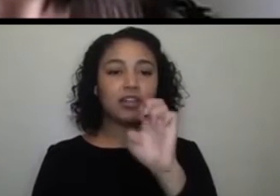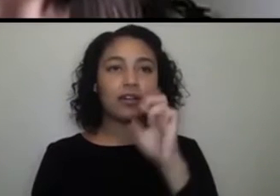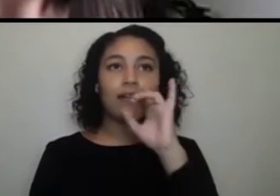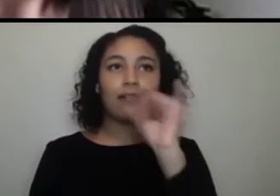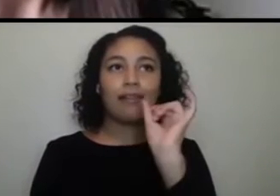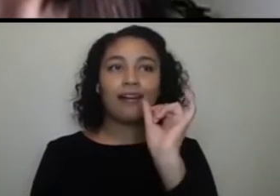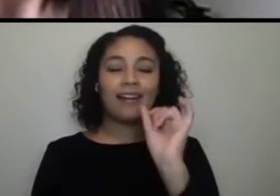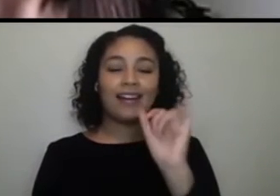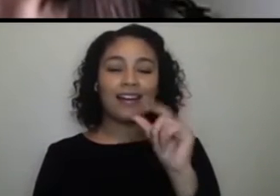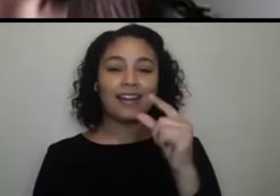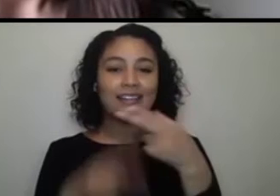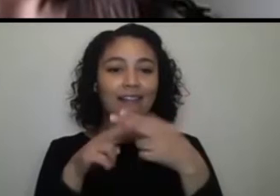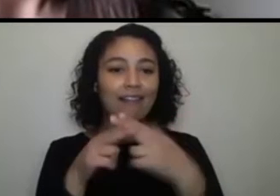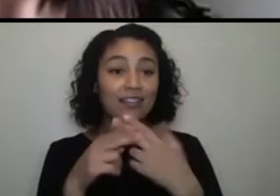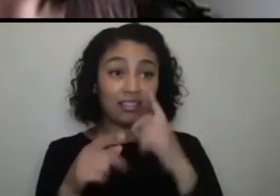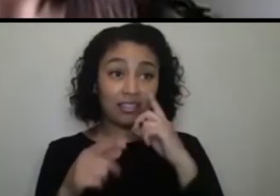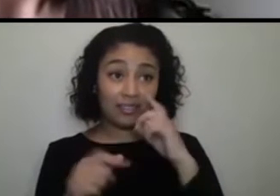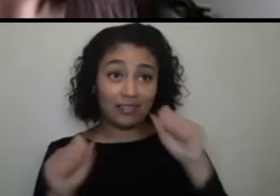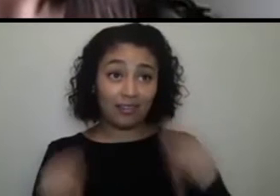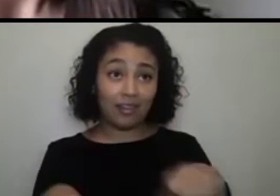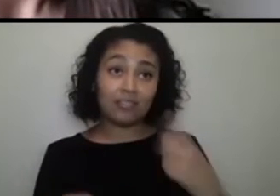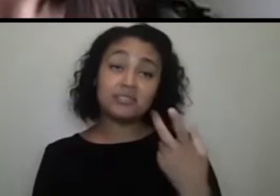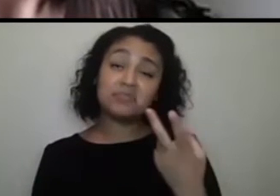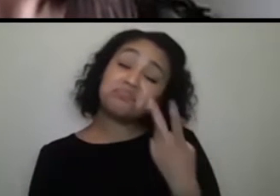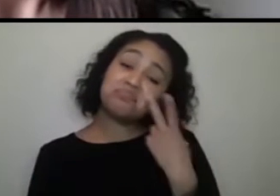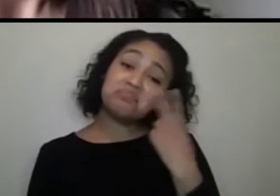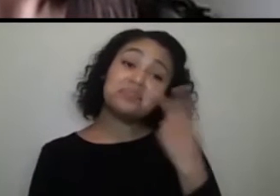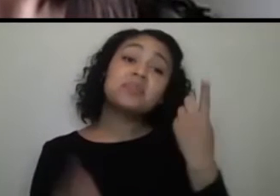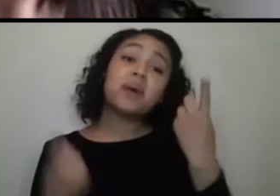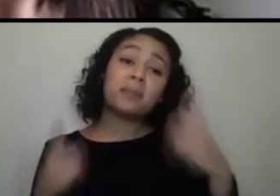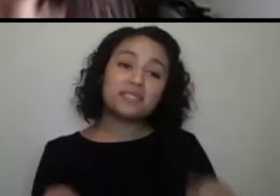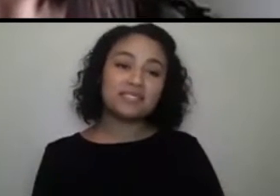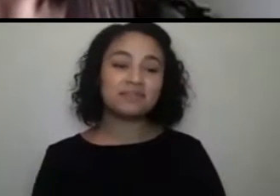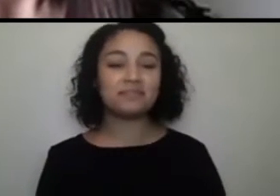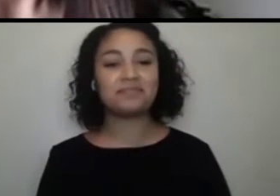think the hairdryer can hold up an egg? Well, let's try that.